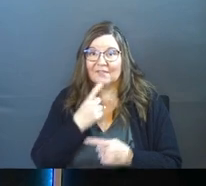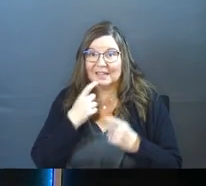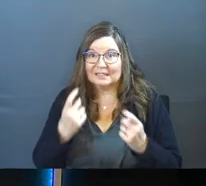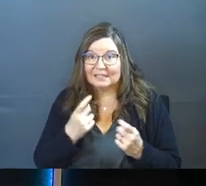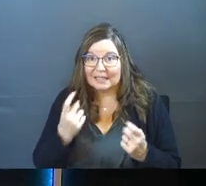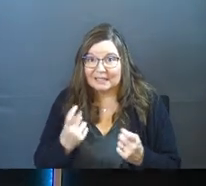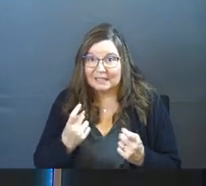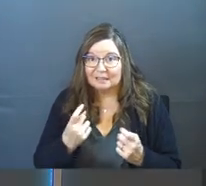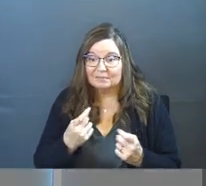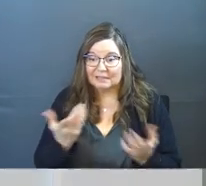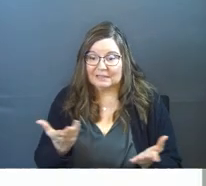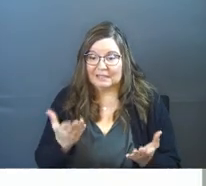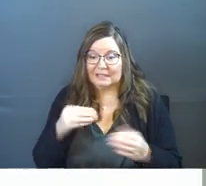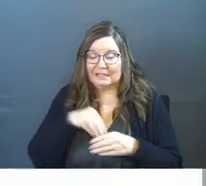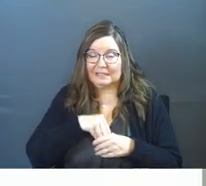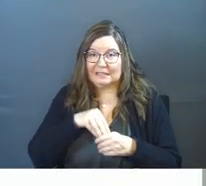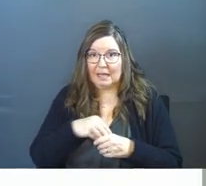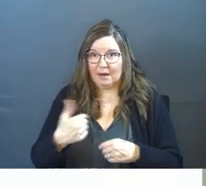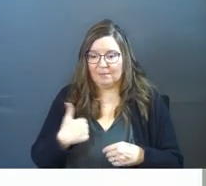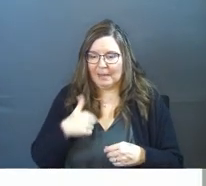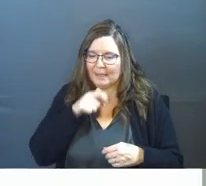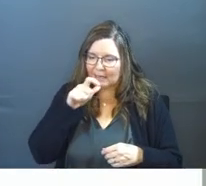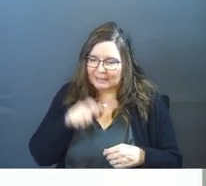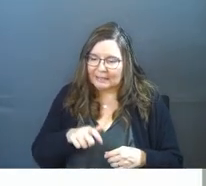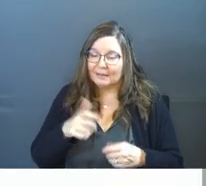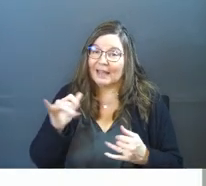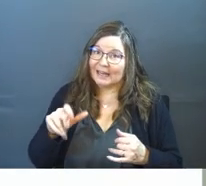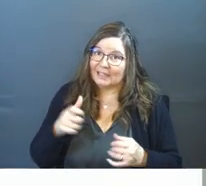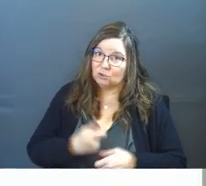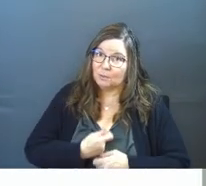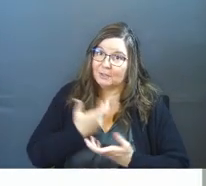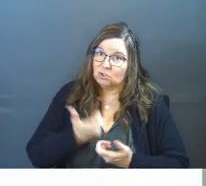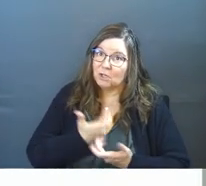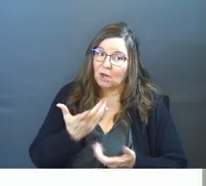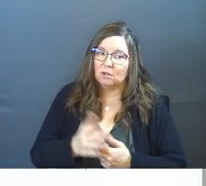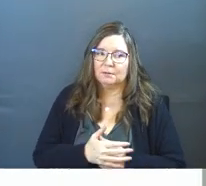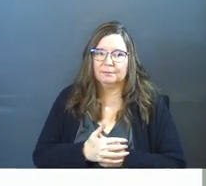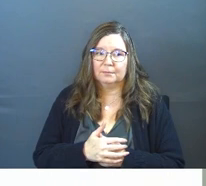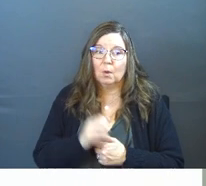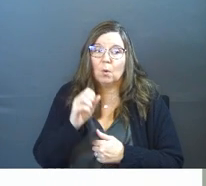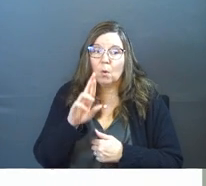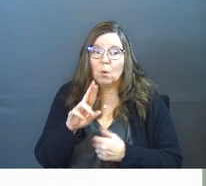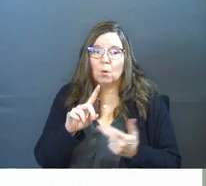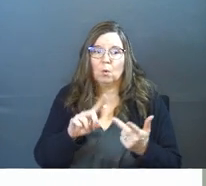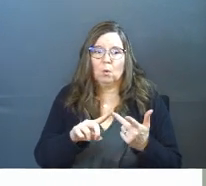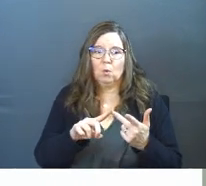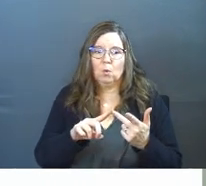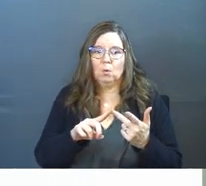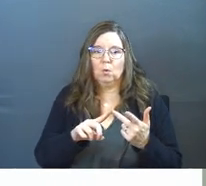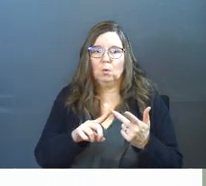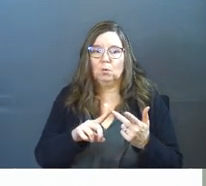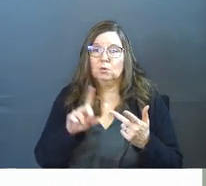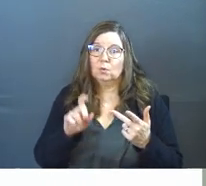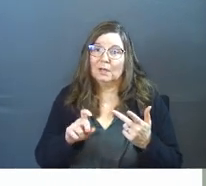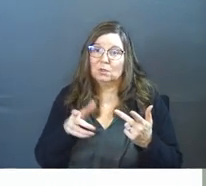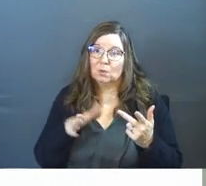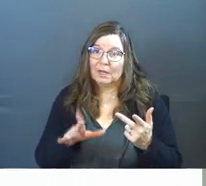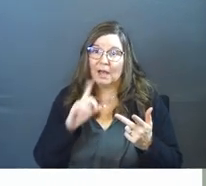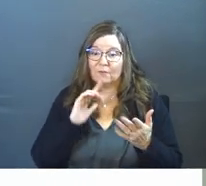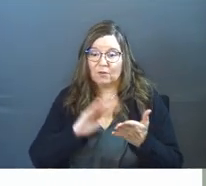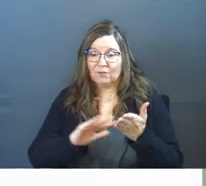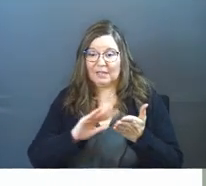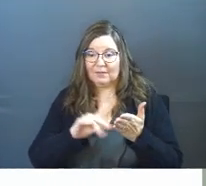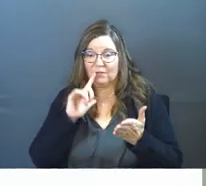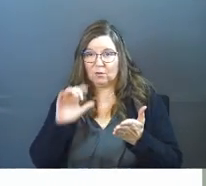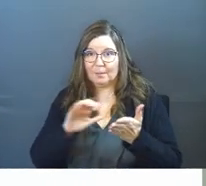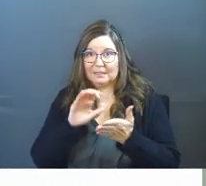sin existing inside of me that needs to be shared? Or on the other end of that, do I need to allow forgiveness